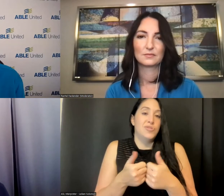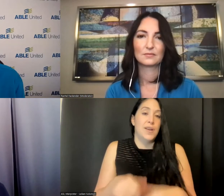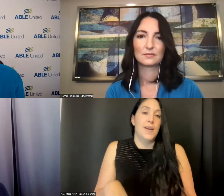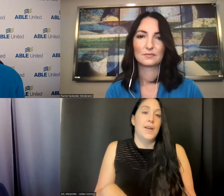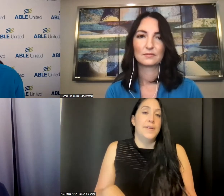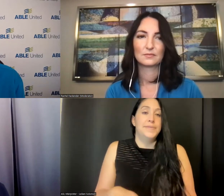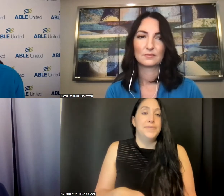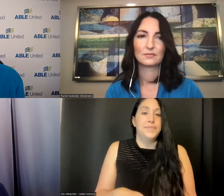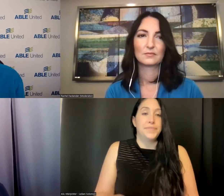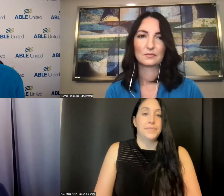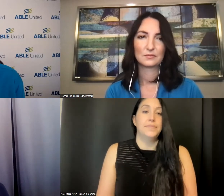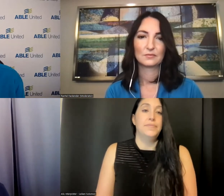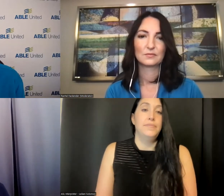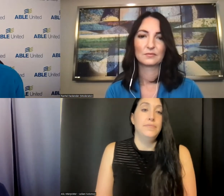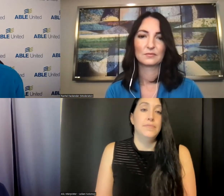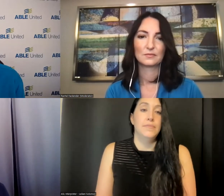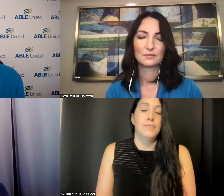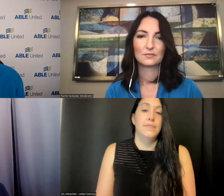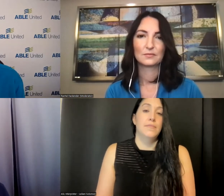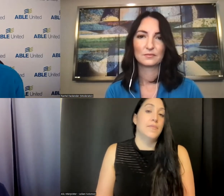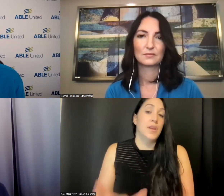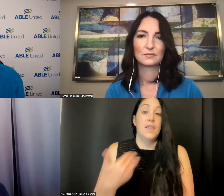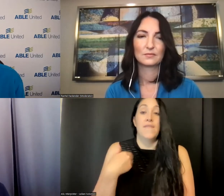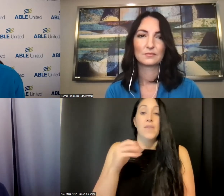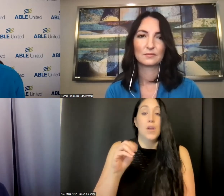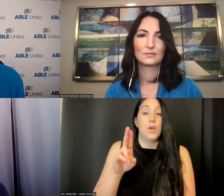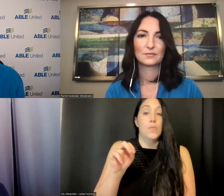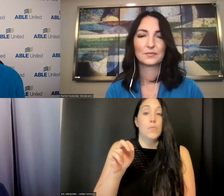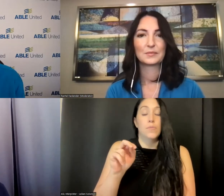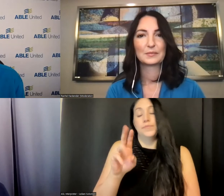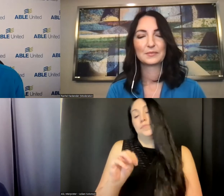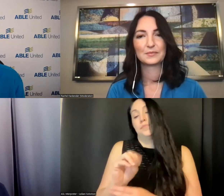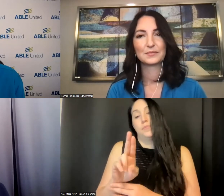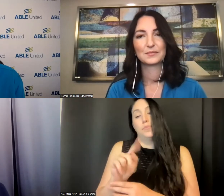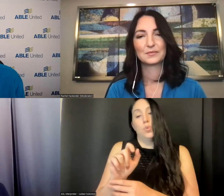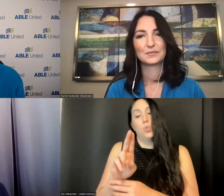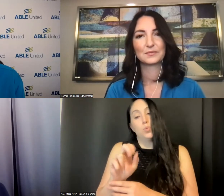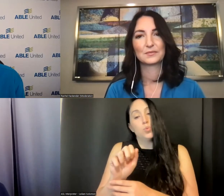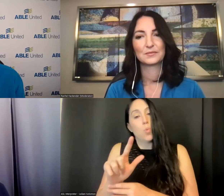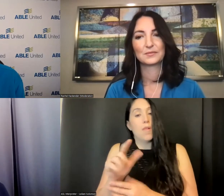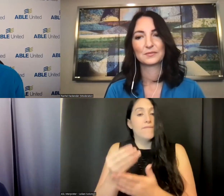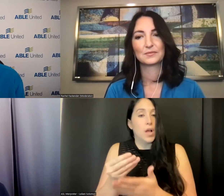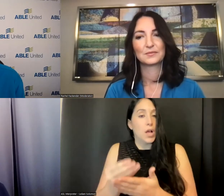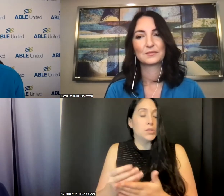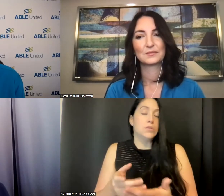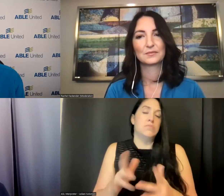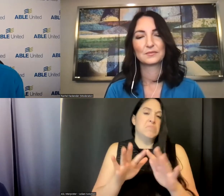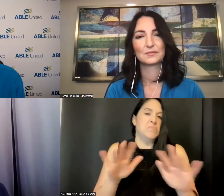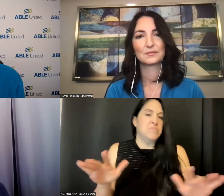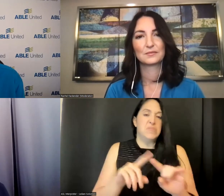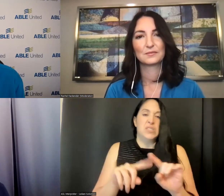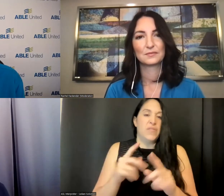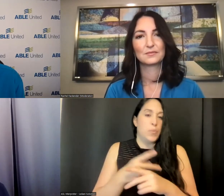BlackRock. They're mutual fund type products, so very diversified, broad products. But we know a lot of individuals were just